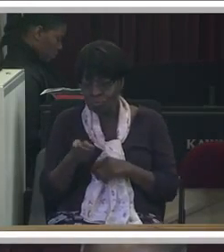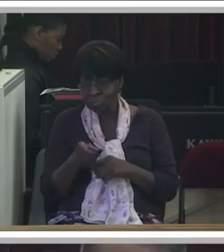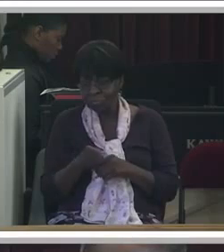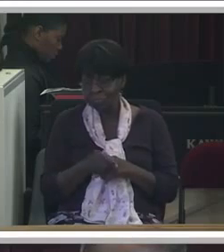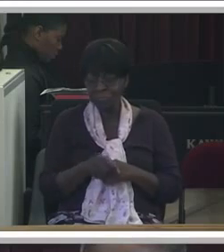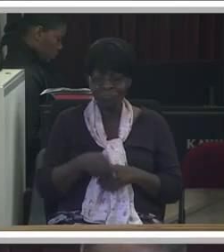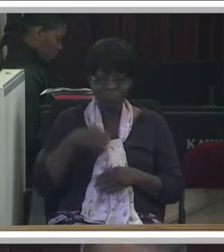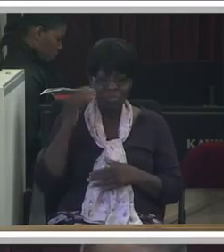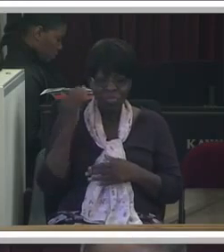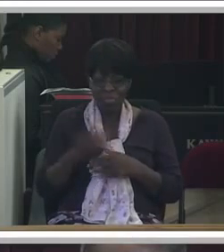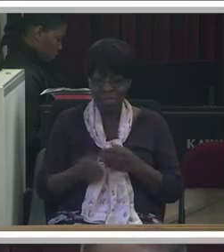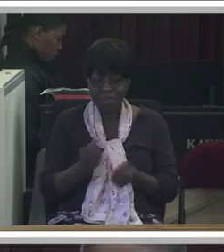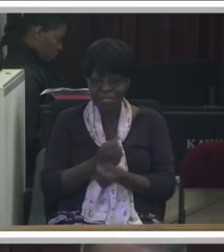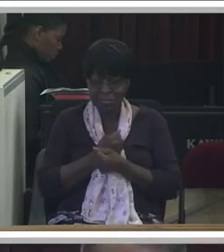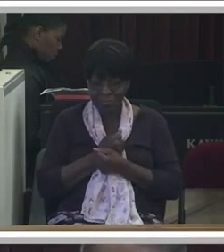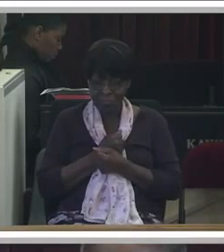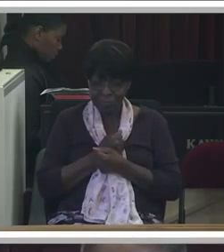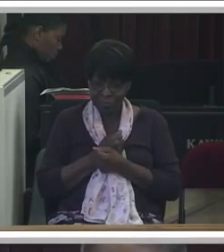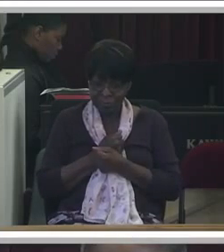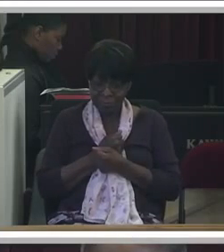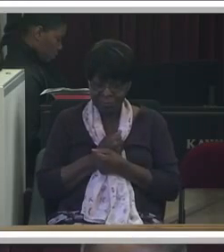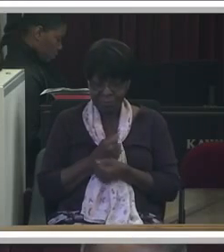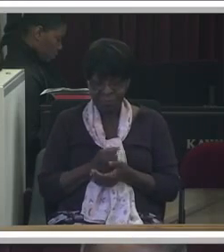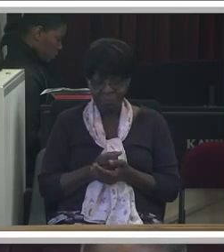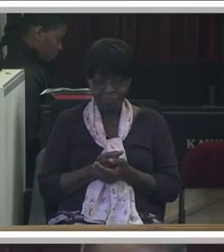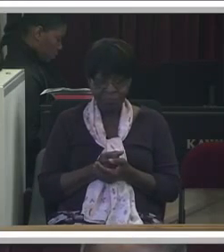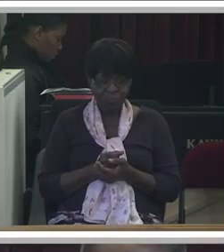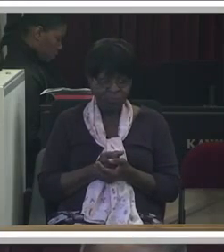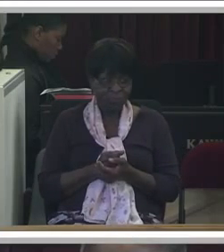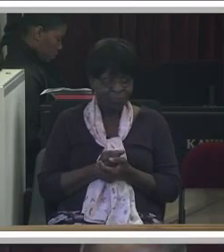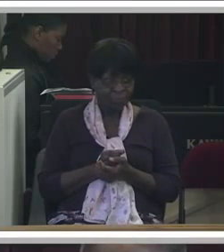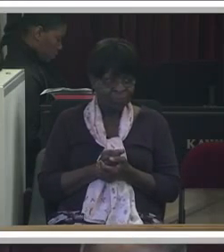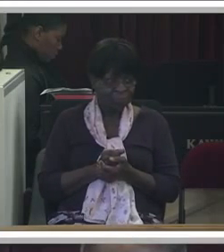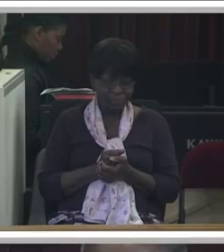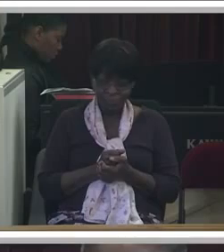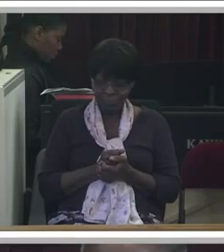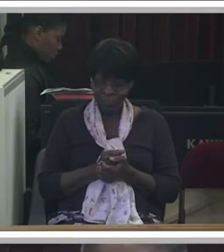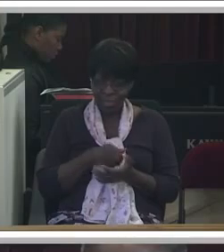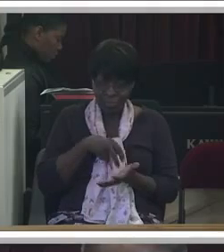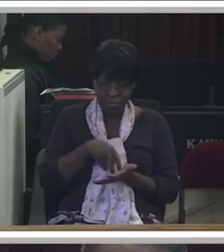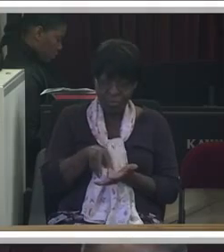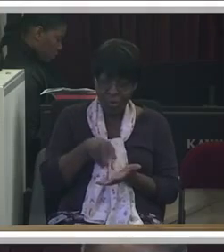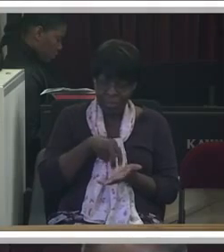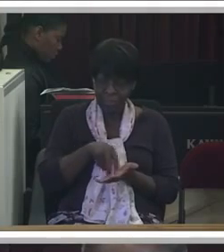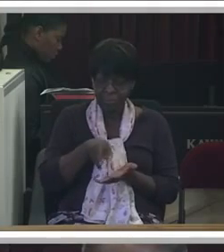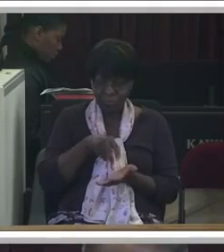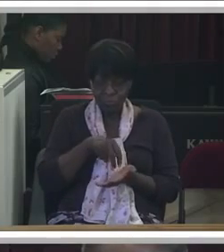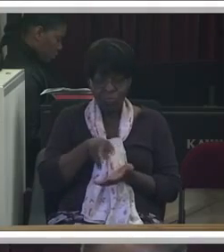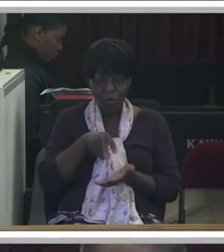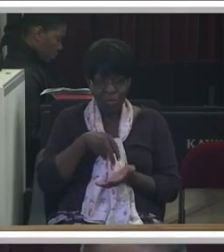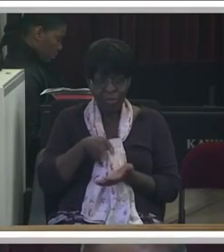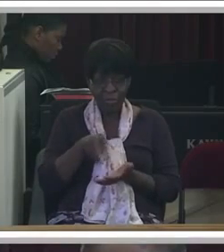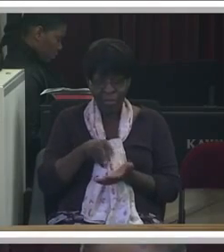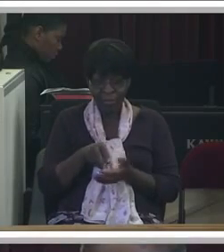And they told me that when he was going with the person and a dog came out he said I thought you would say you would go